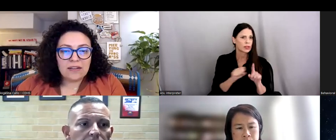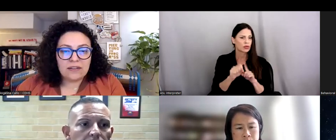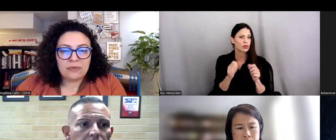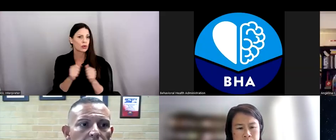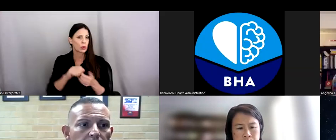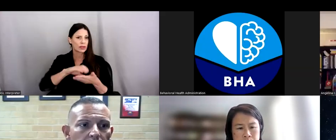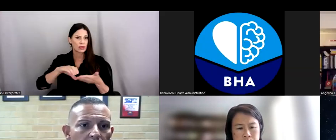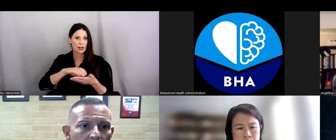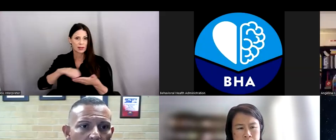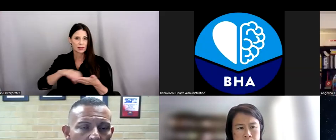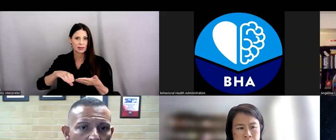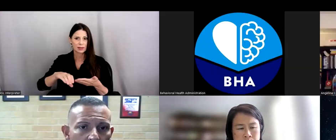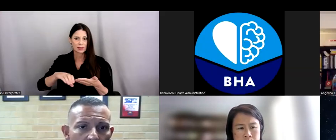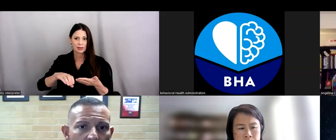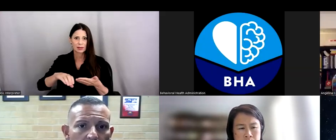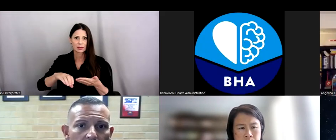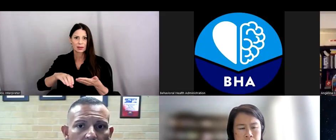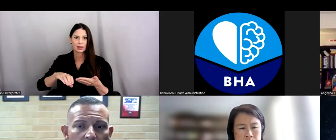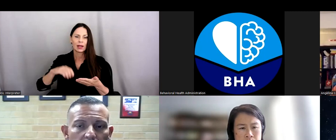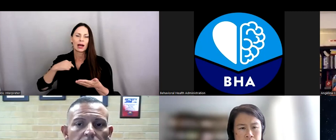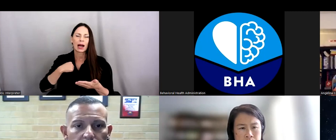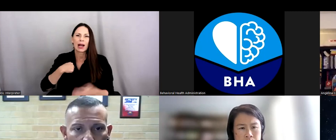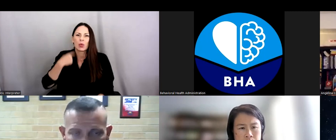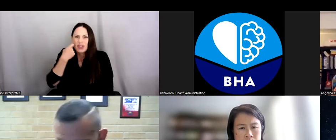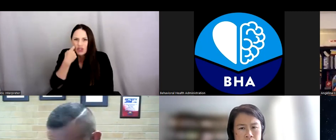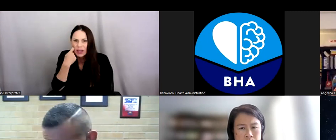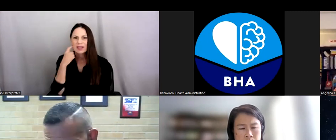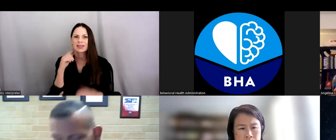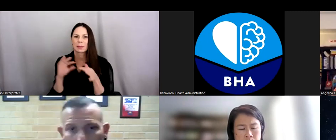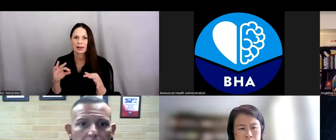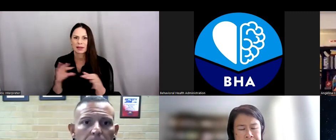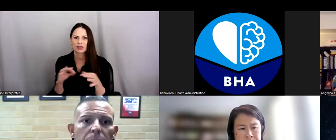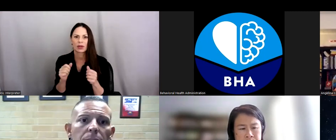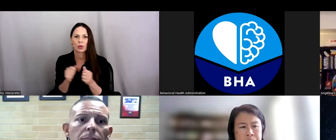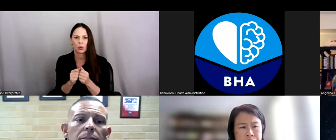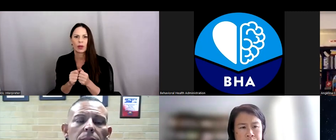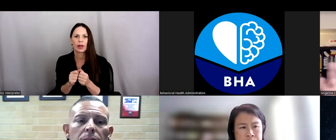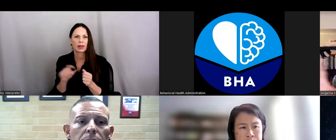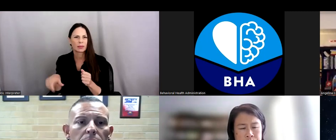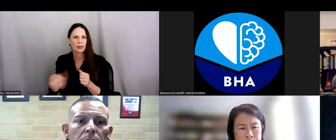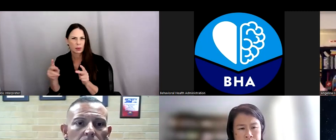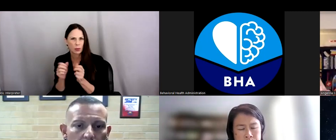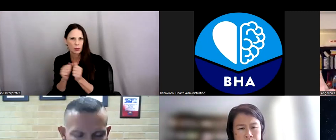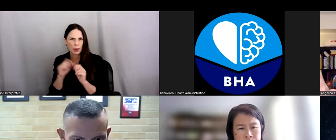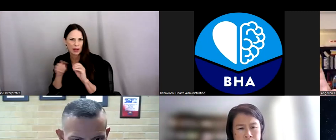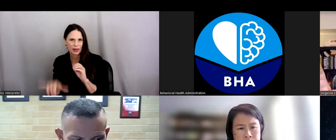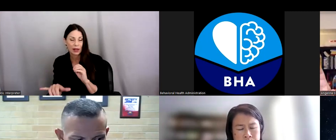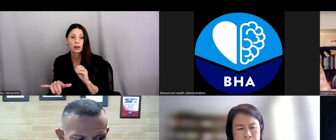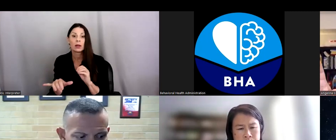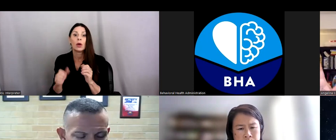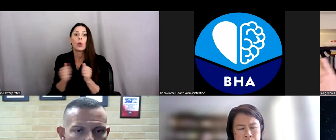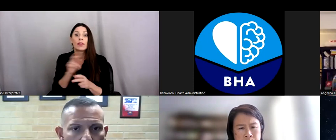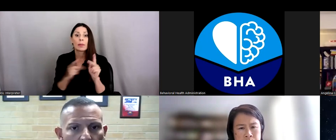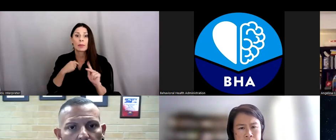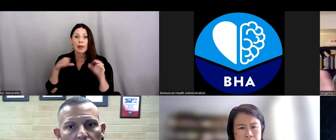I was just messaging with Megan about this. So I know, at least with the folks that I met with after the